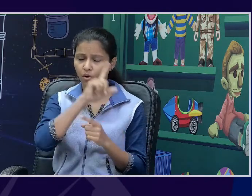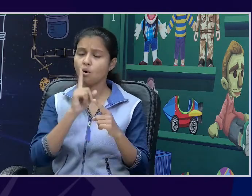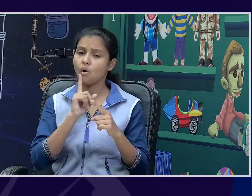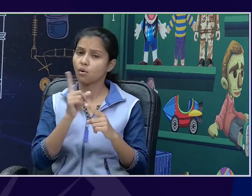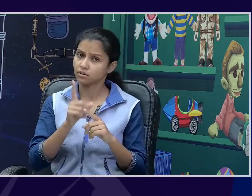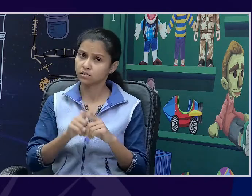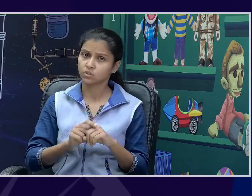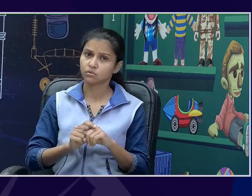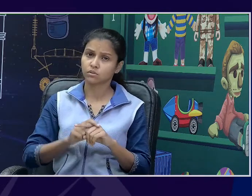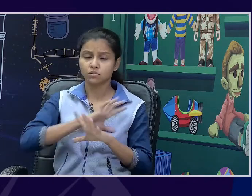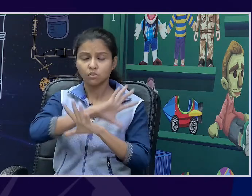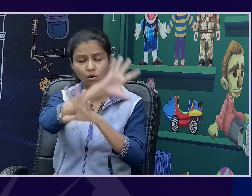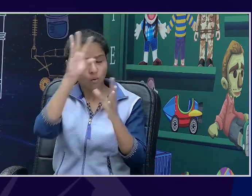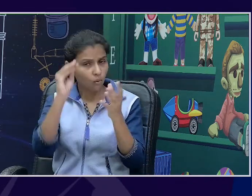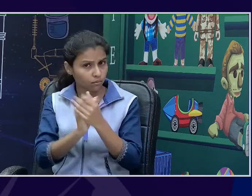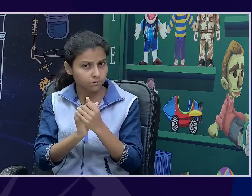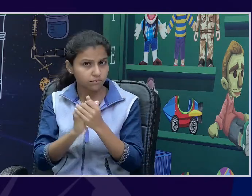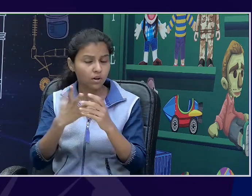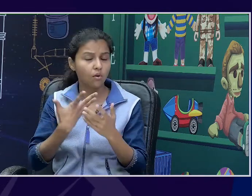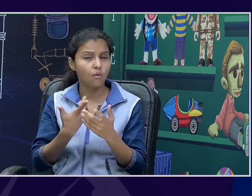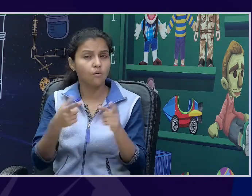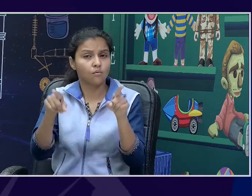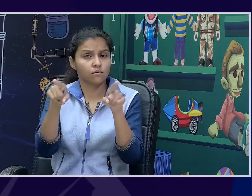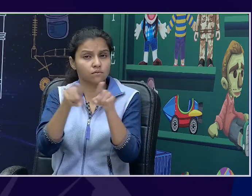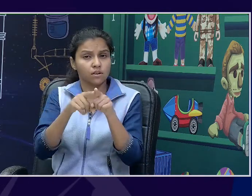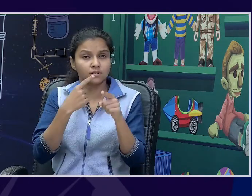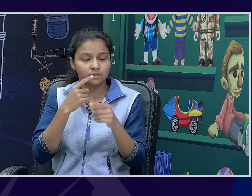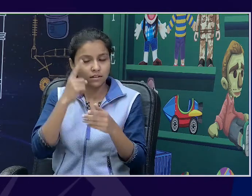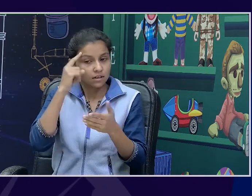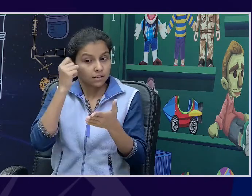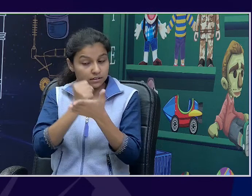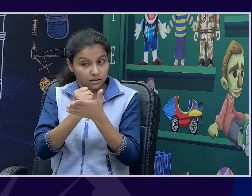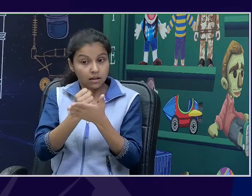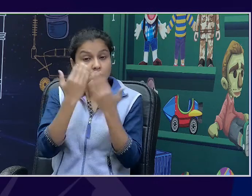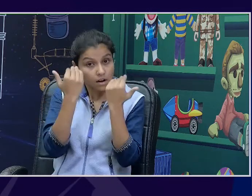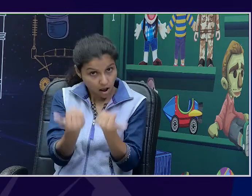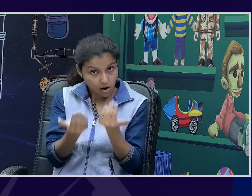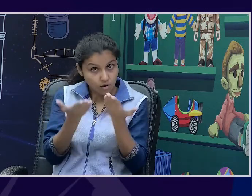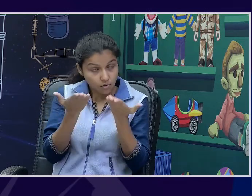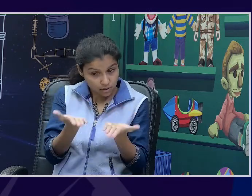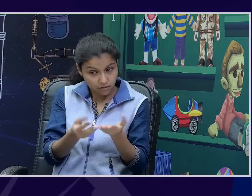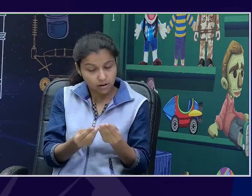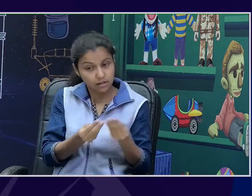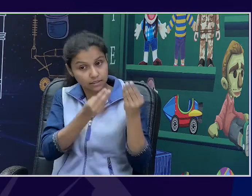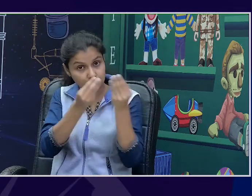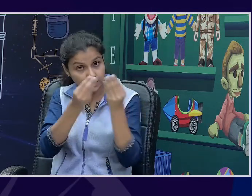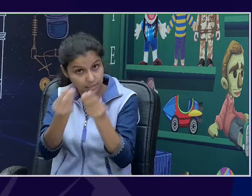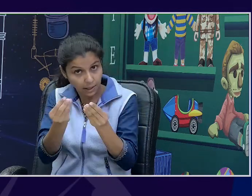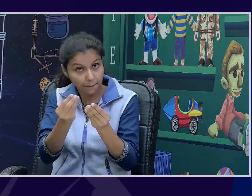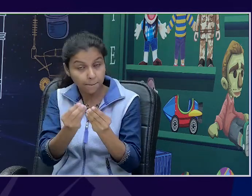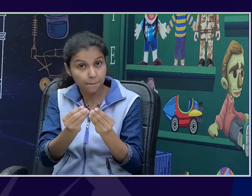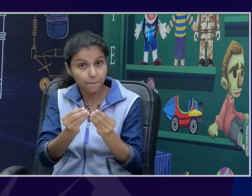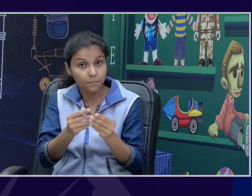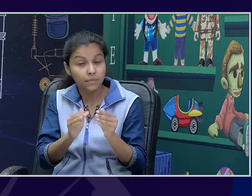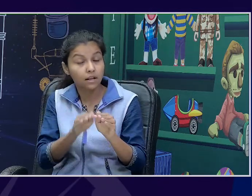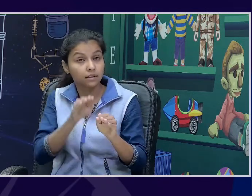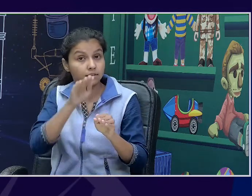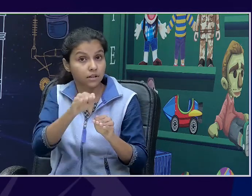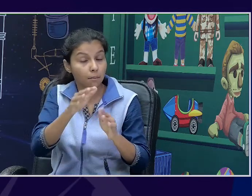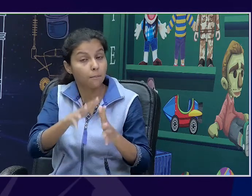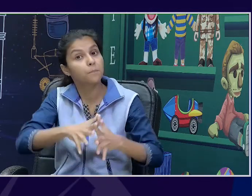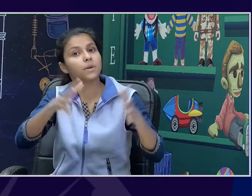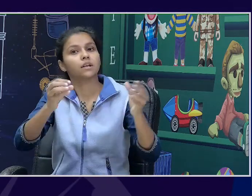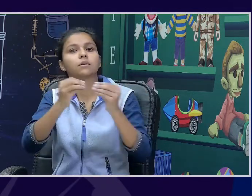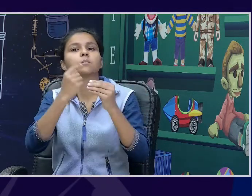go to defeat the fear, what the author decided was that now he will take on the next big step, that is, he will swim